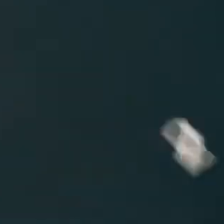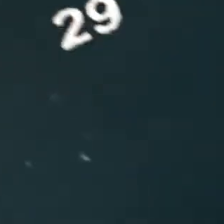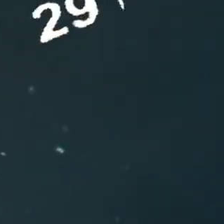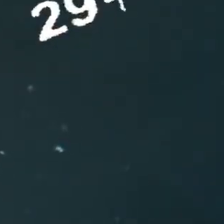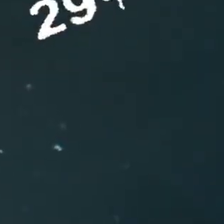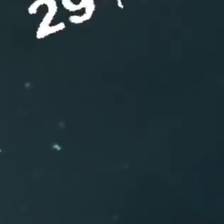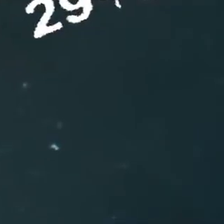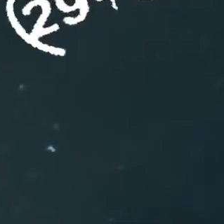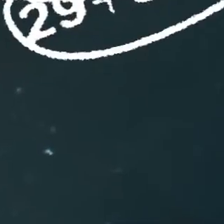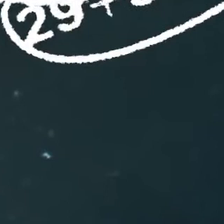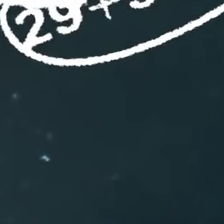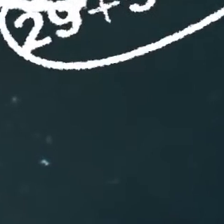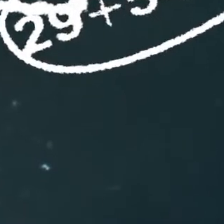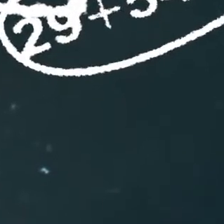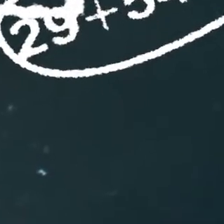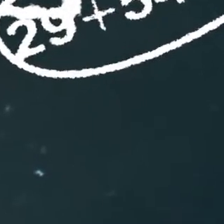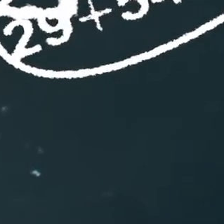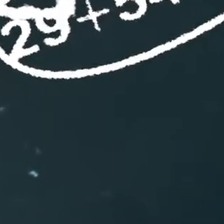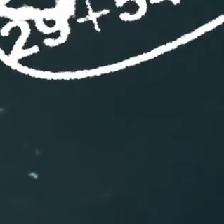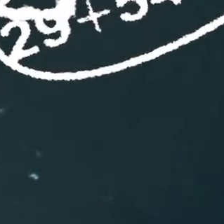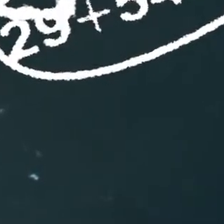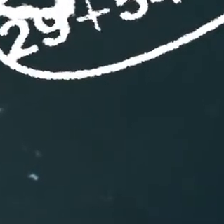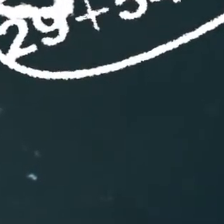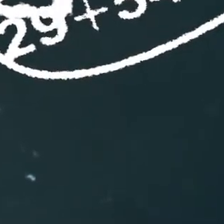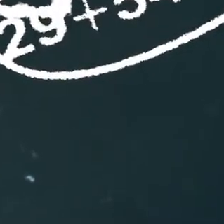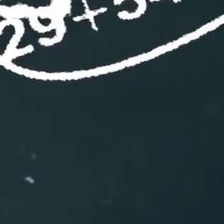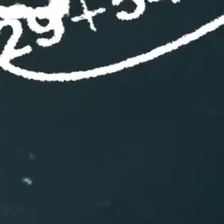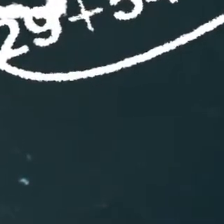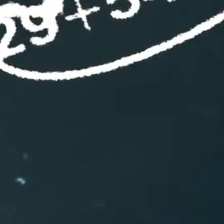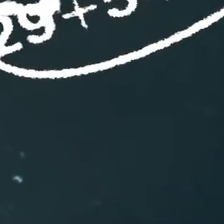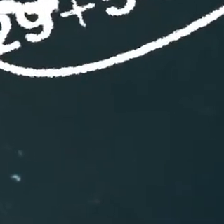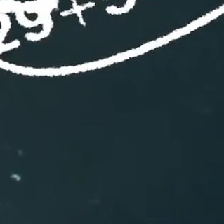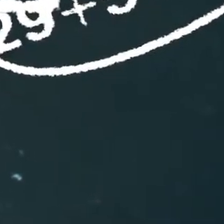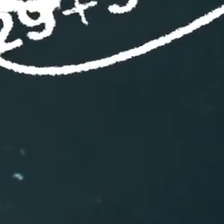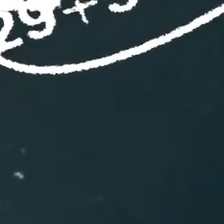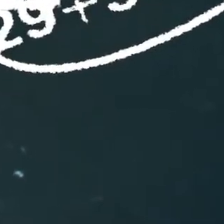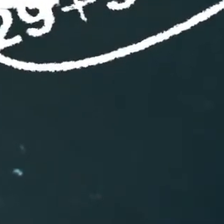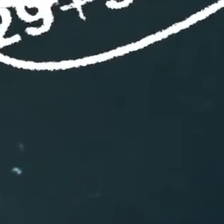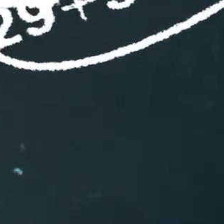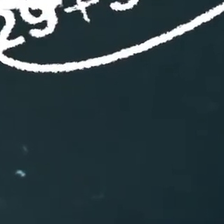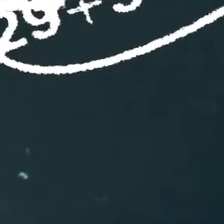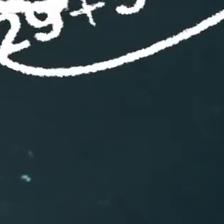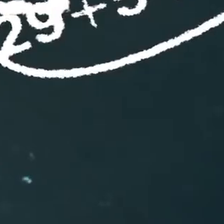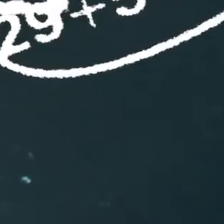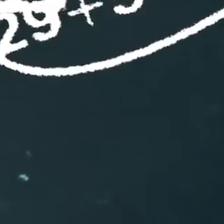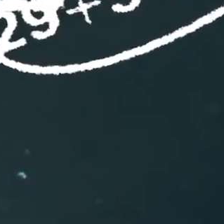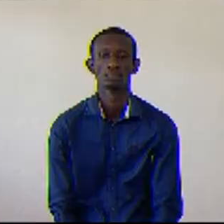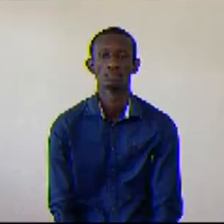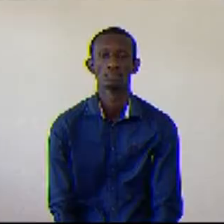Welcome to Study Time, a televised home learning program produced by Rwanda Education